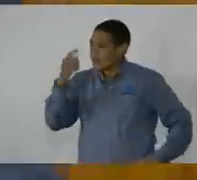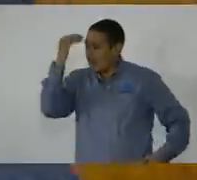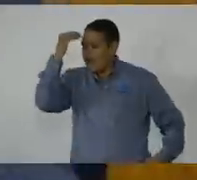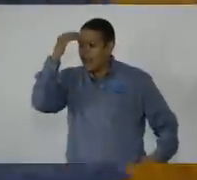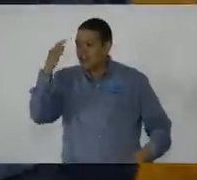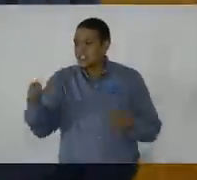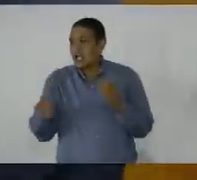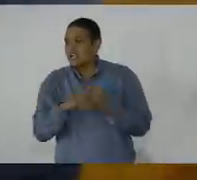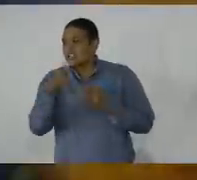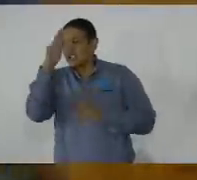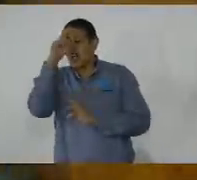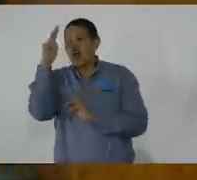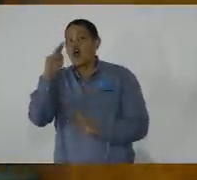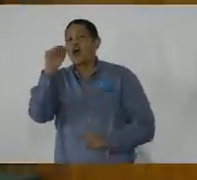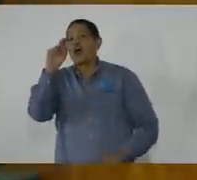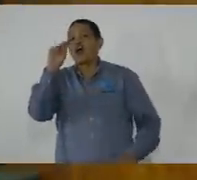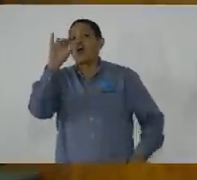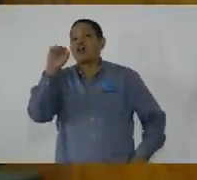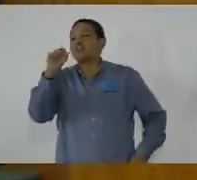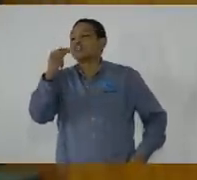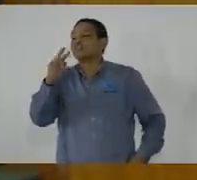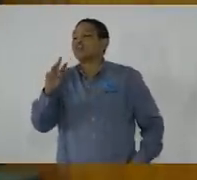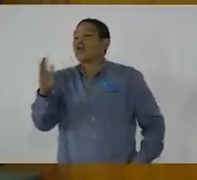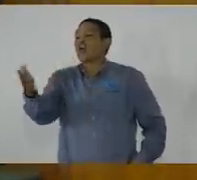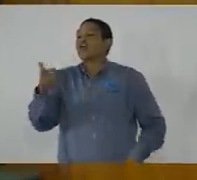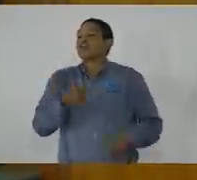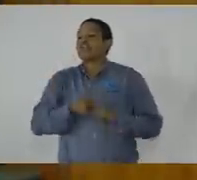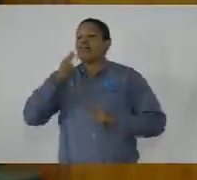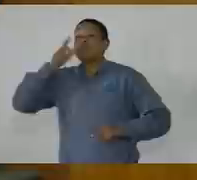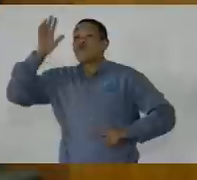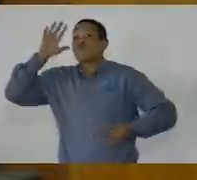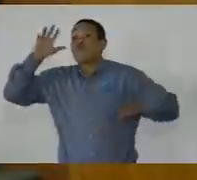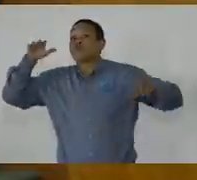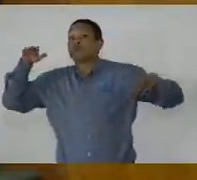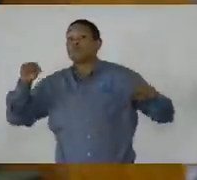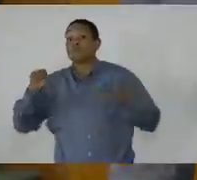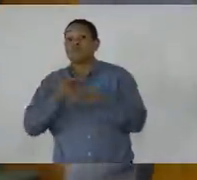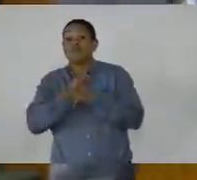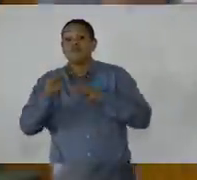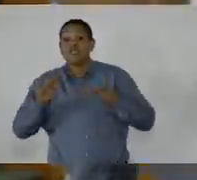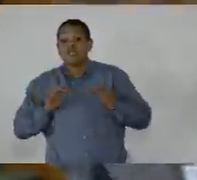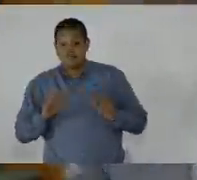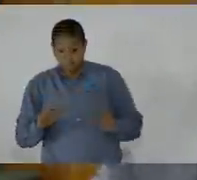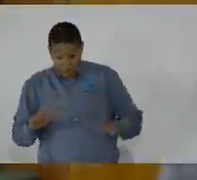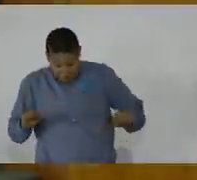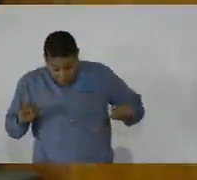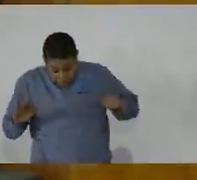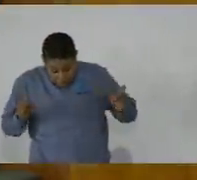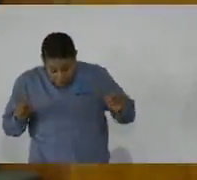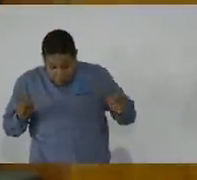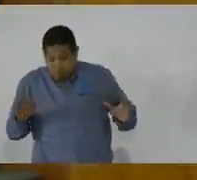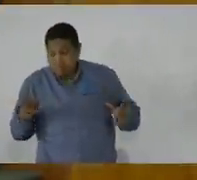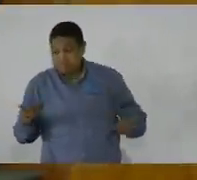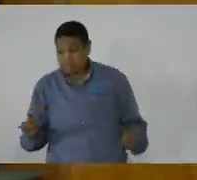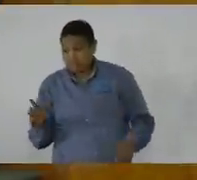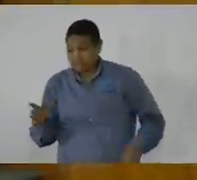the Honorable Audley Shaw, who formerly held the ministerial portfolio.